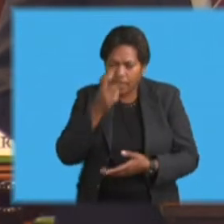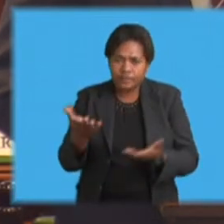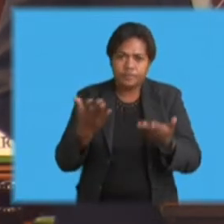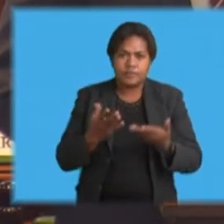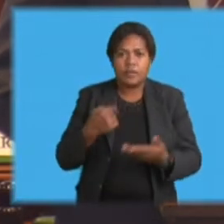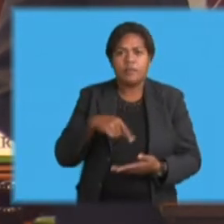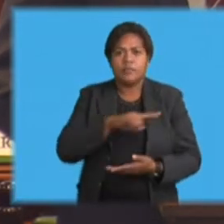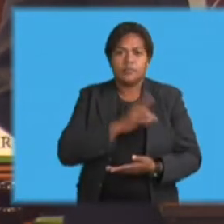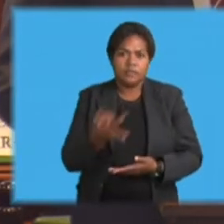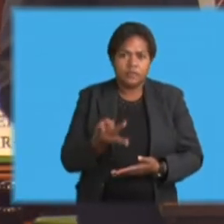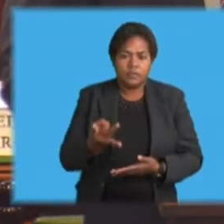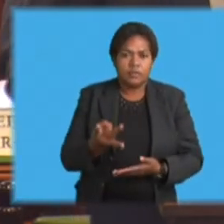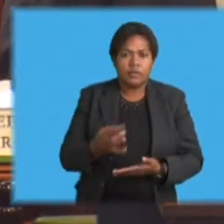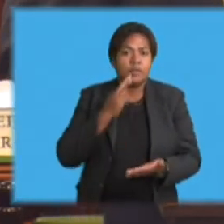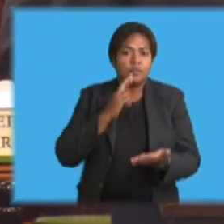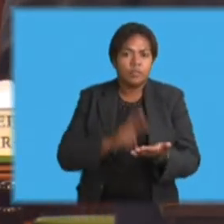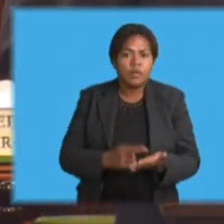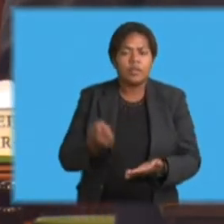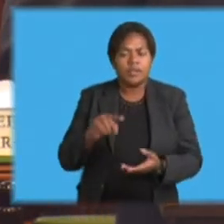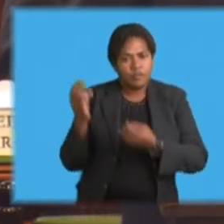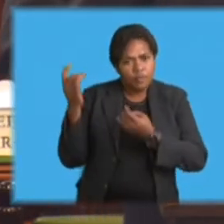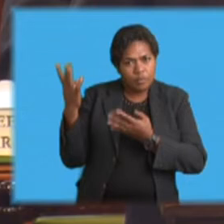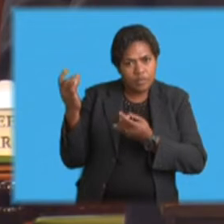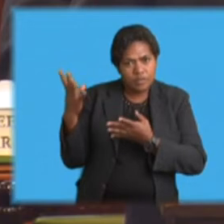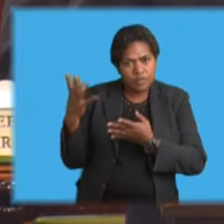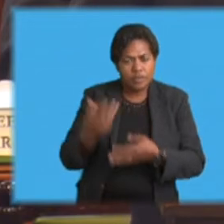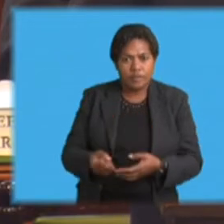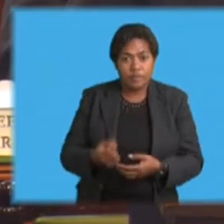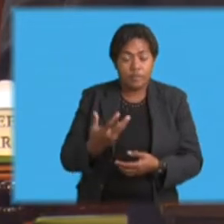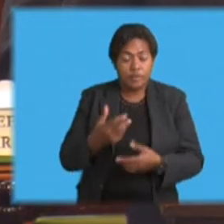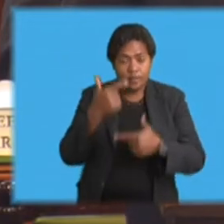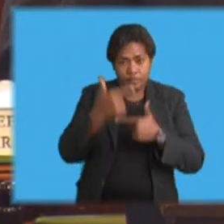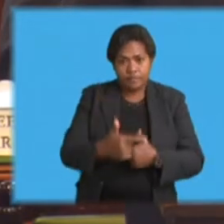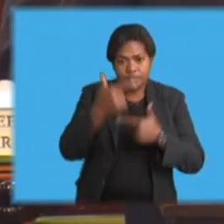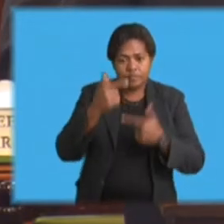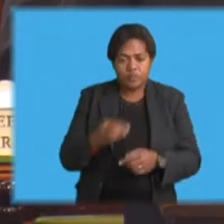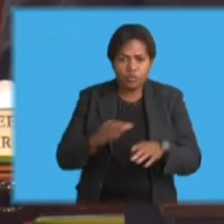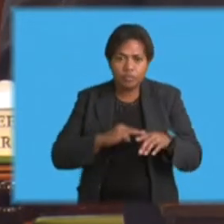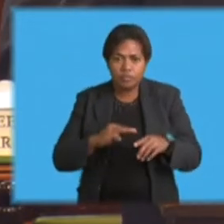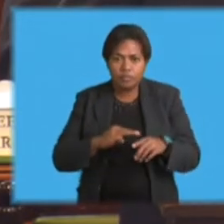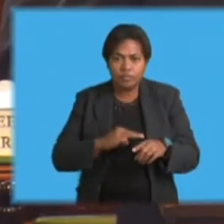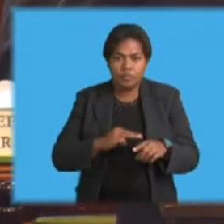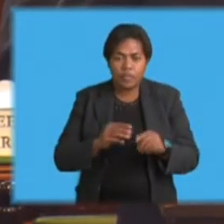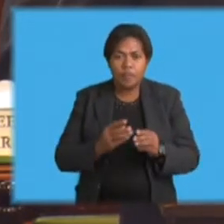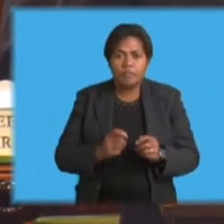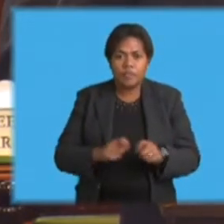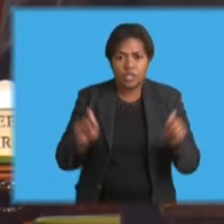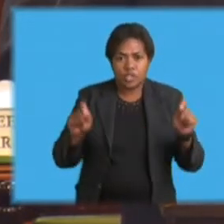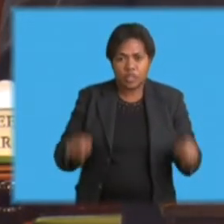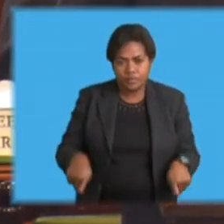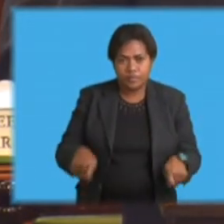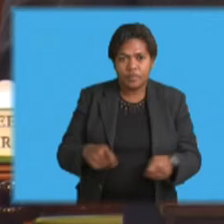reports and information that we required. There was a limitation in trying to match the demand of employers with an oversupply